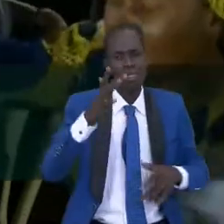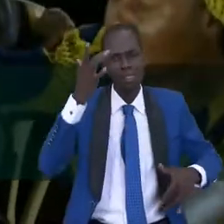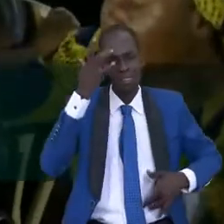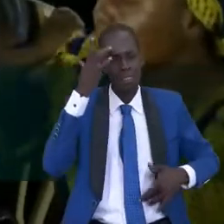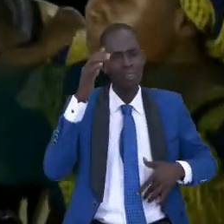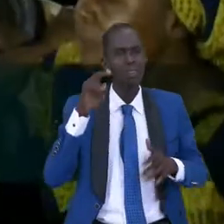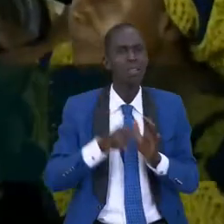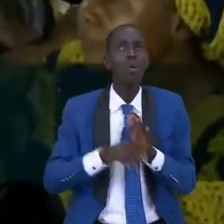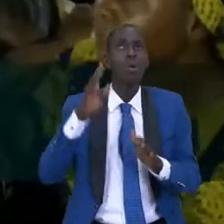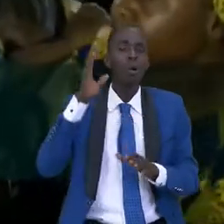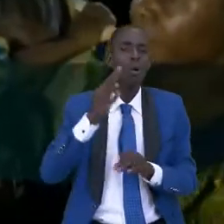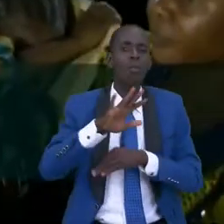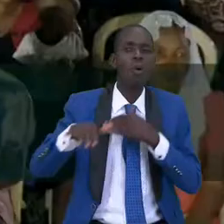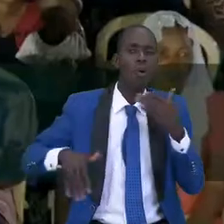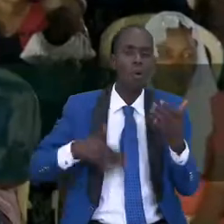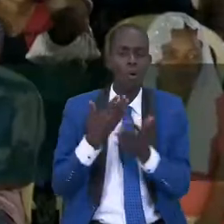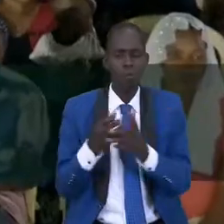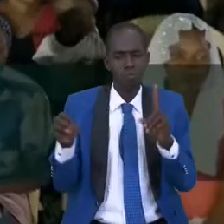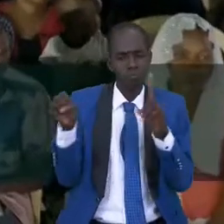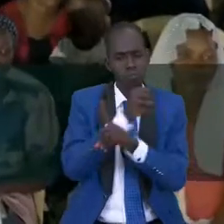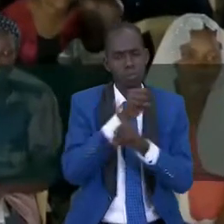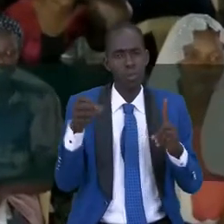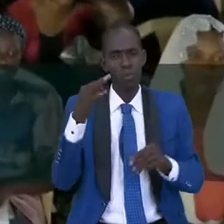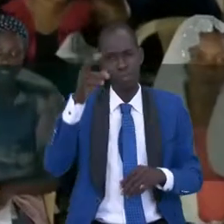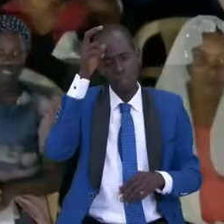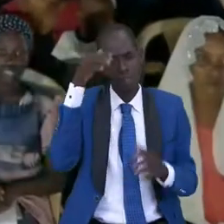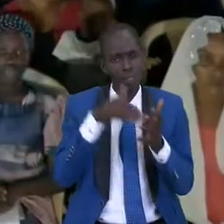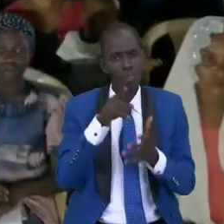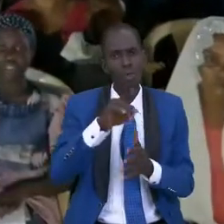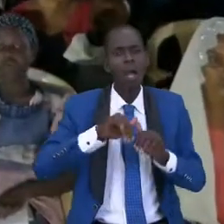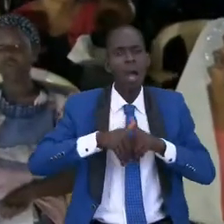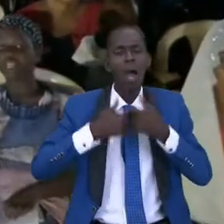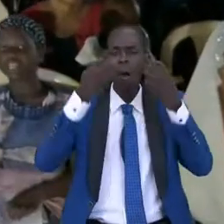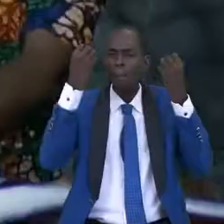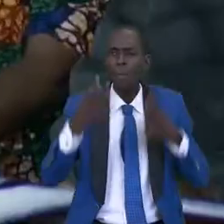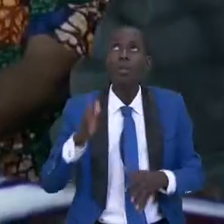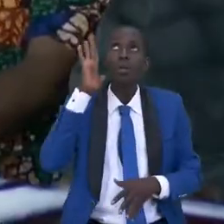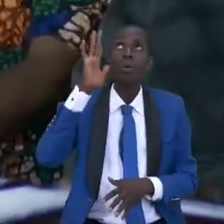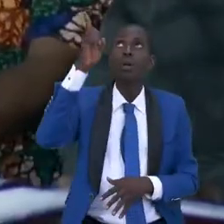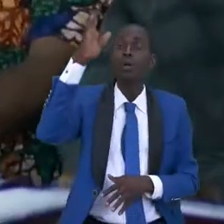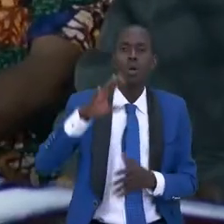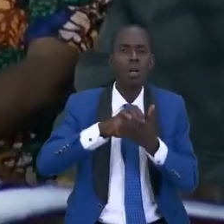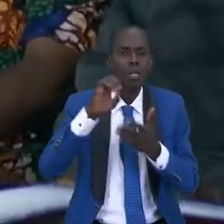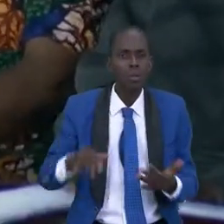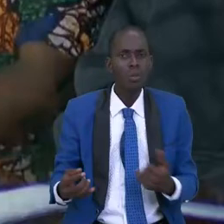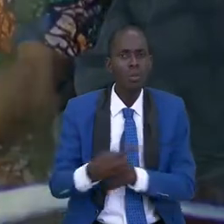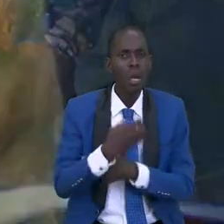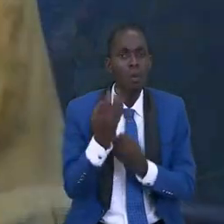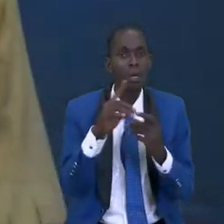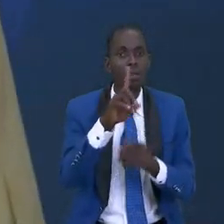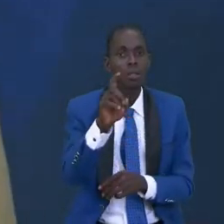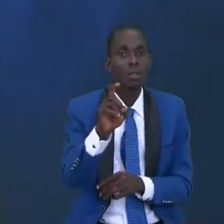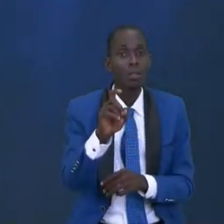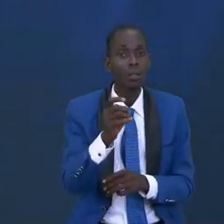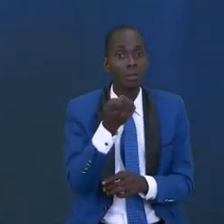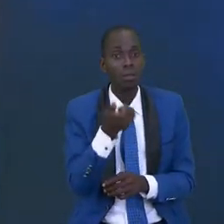of all the attacks and affliction, how many will he remove today? Praise the Lord,